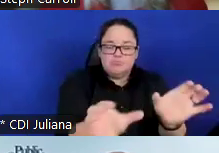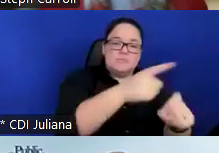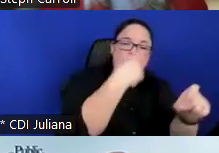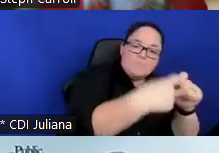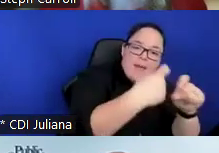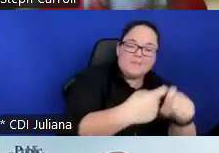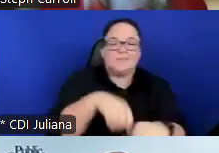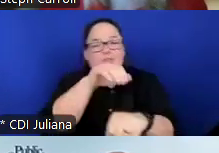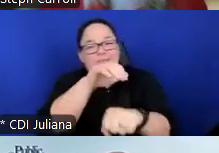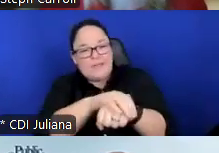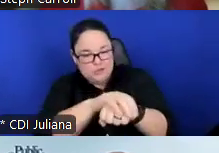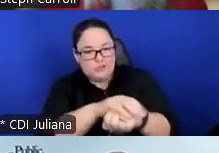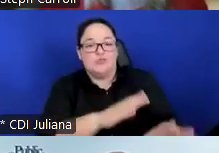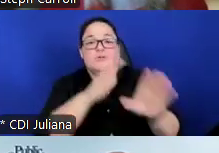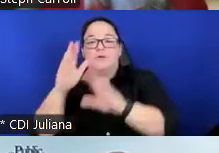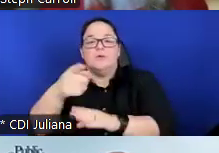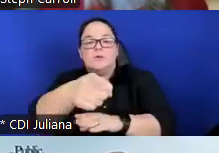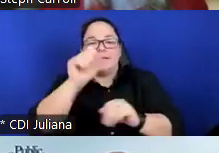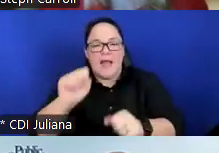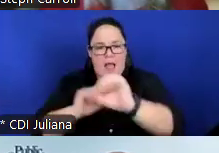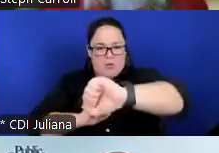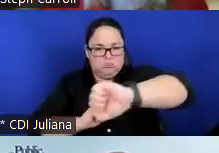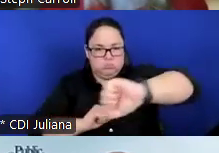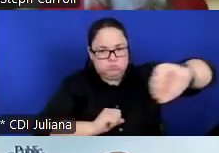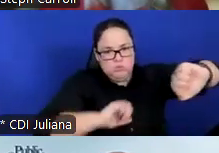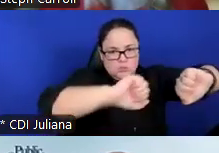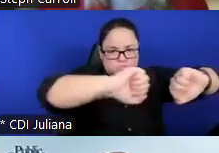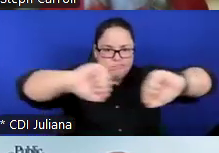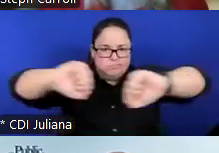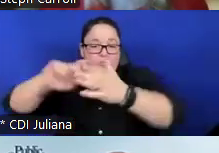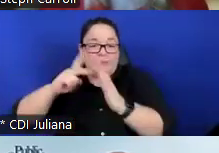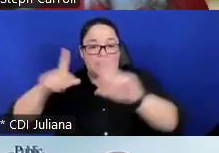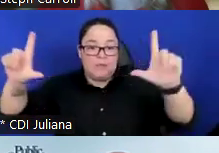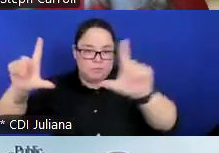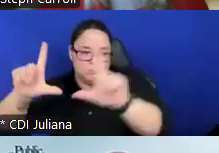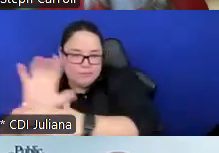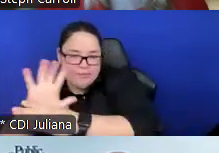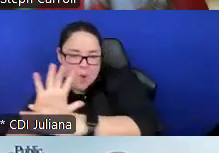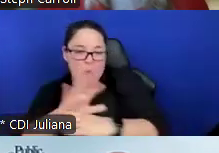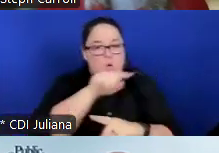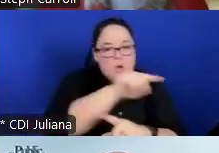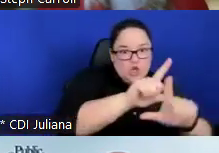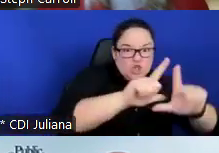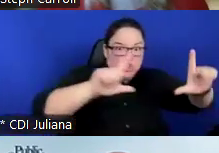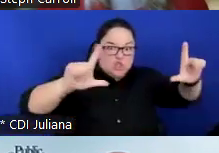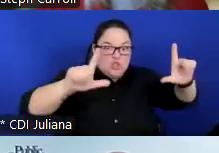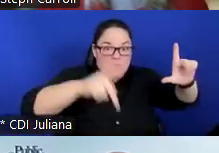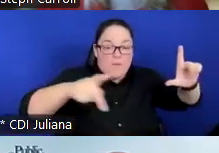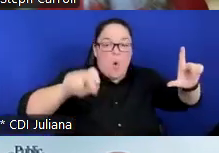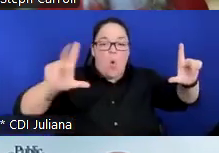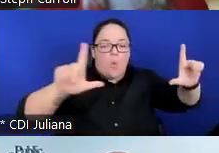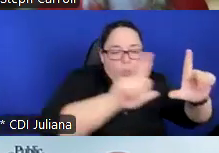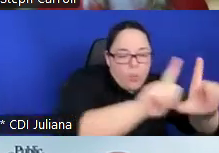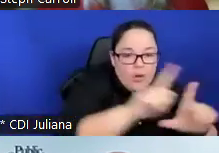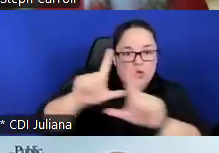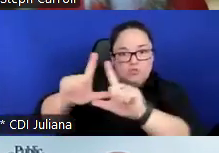share to the screen or the speakers. Public Counsel is committed to providing language justice. Please bear with us if